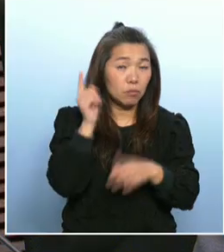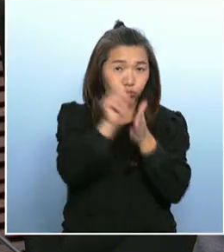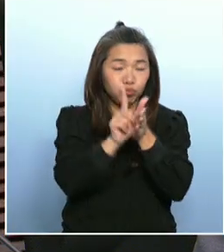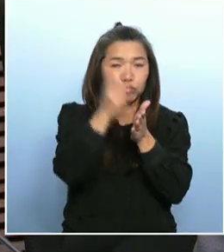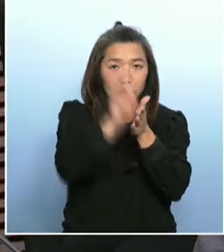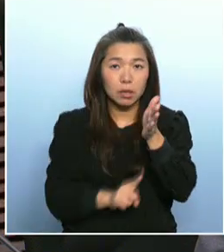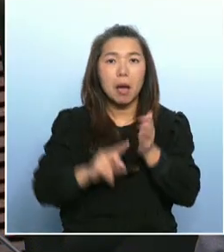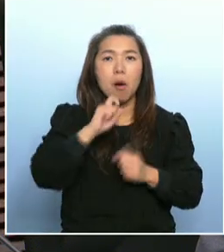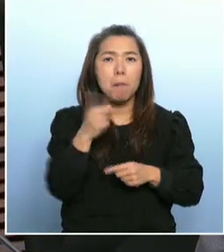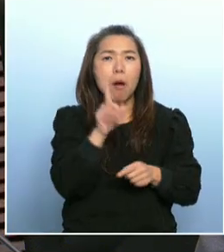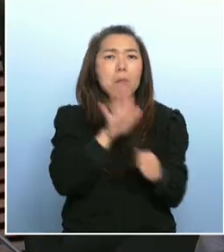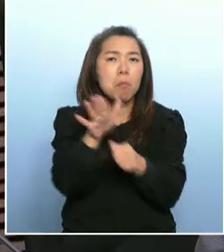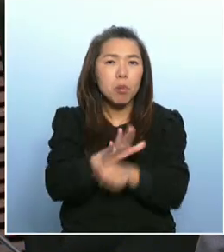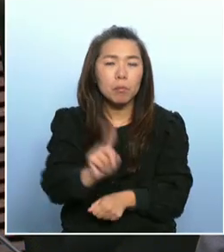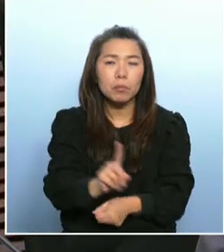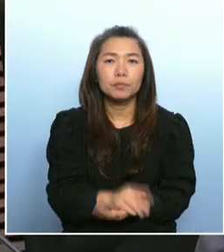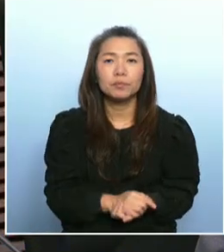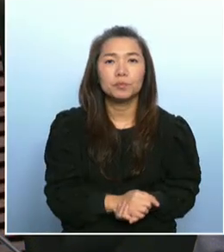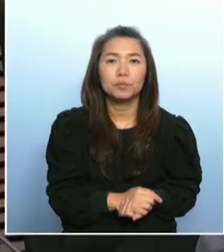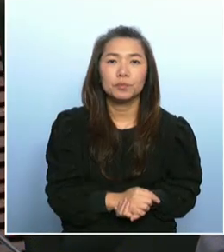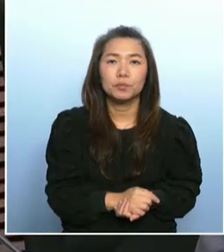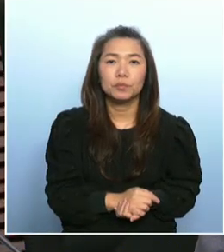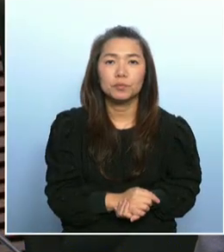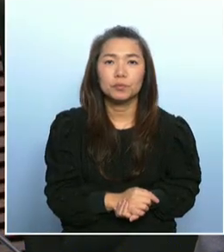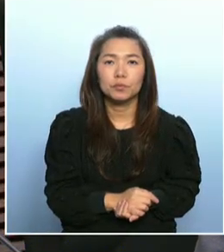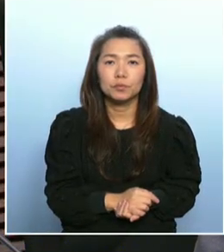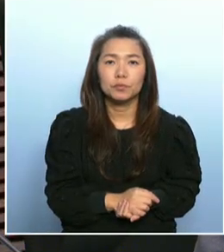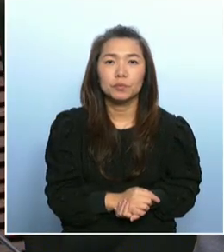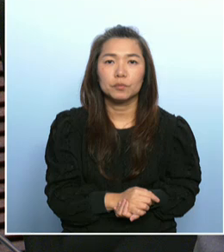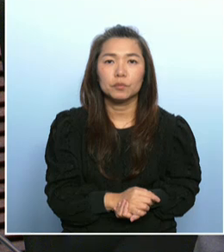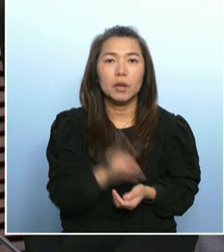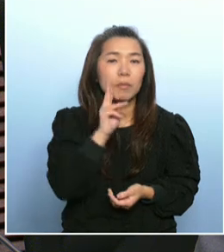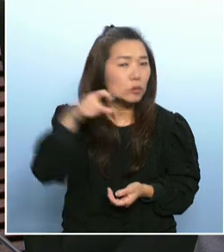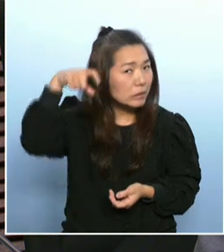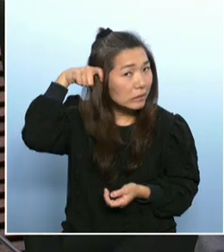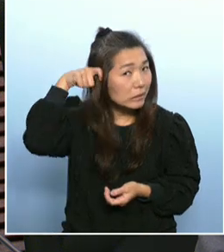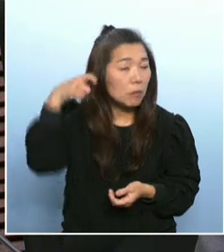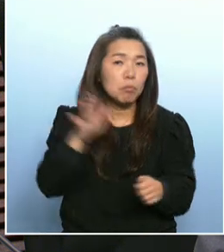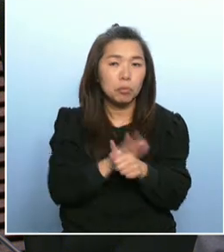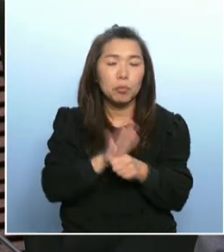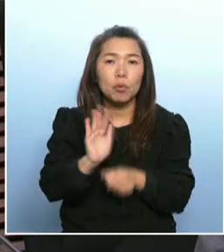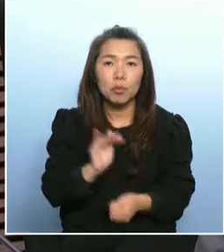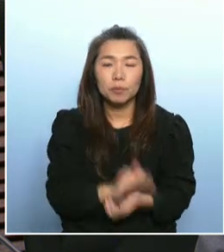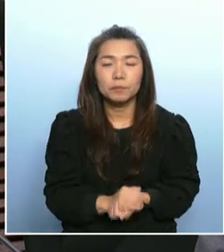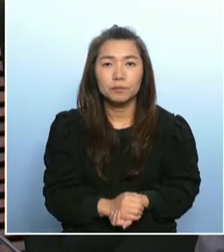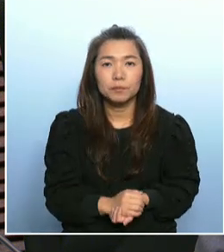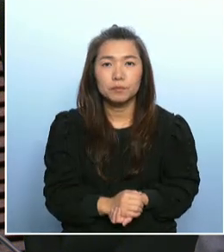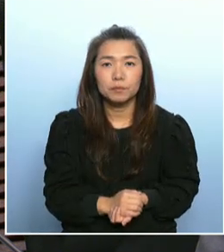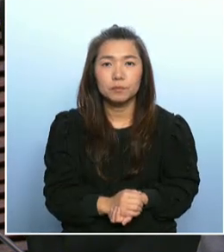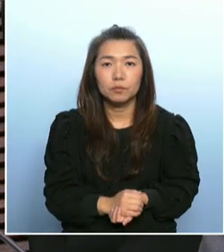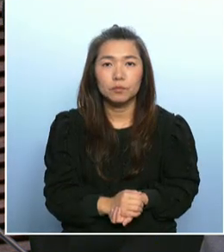When PWDs are suffering from hearing impairment, we have to look into the kind of service that we can offer them.